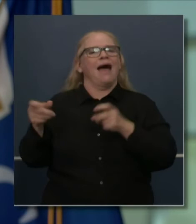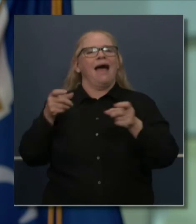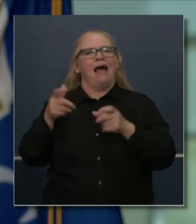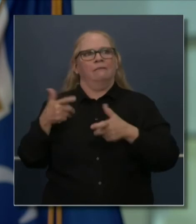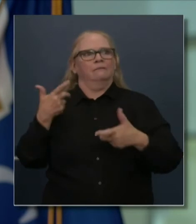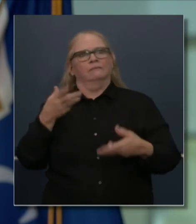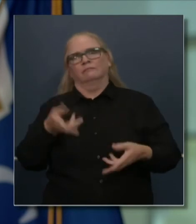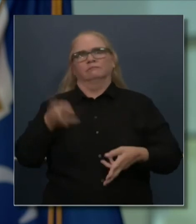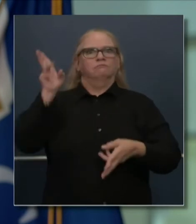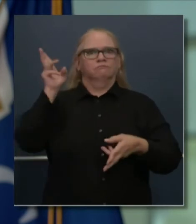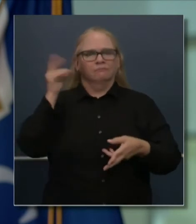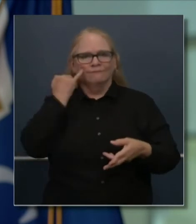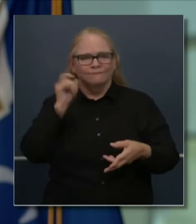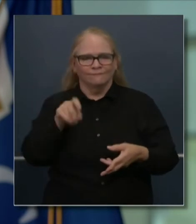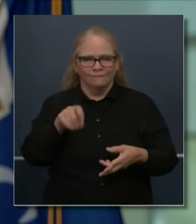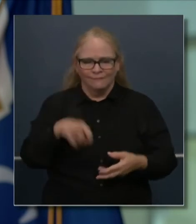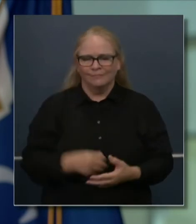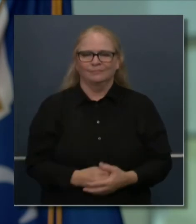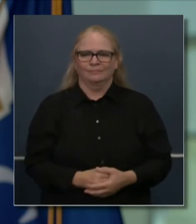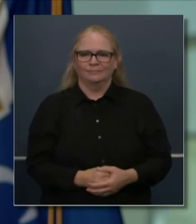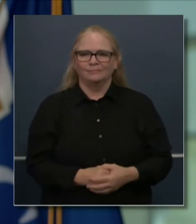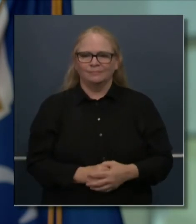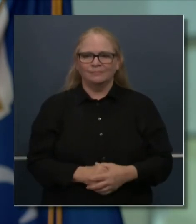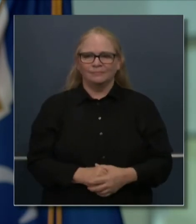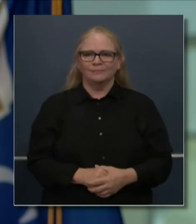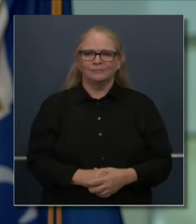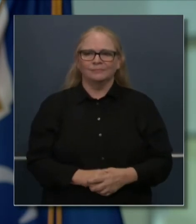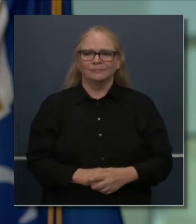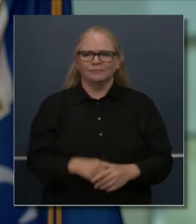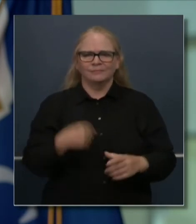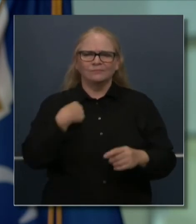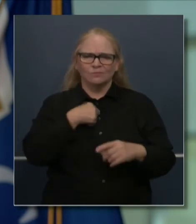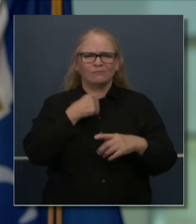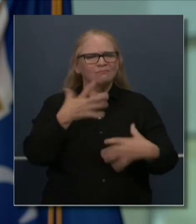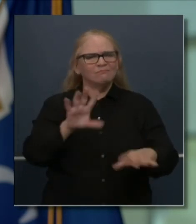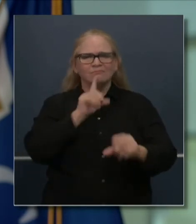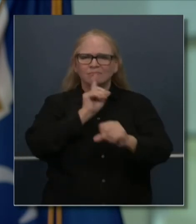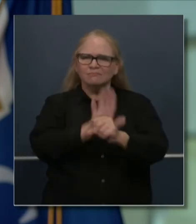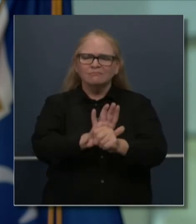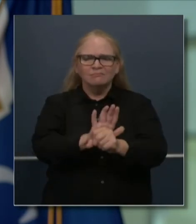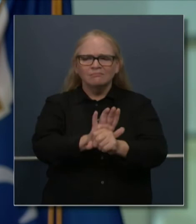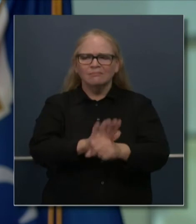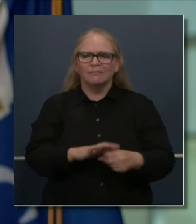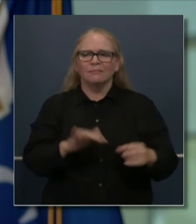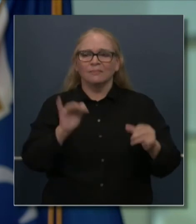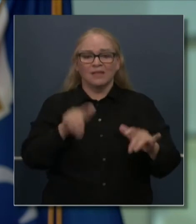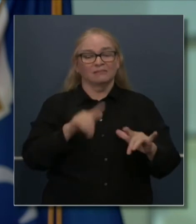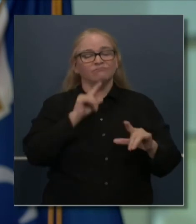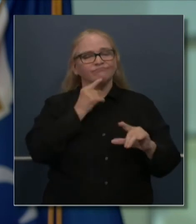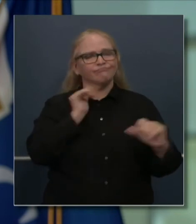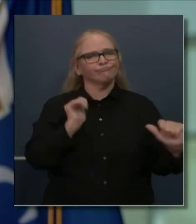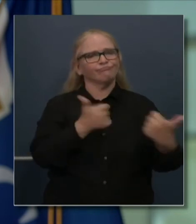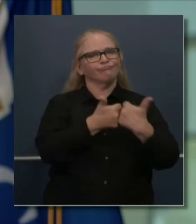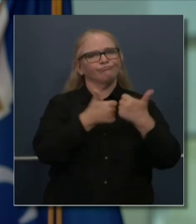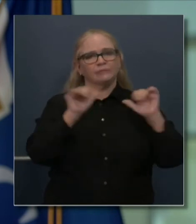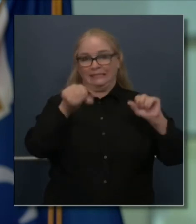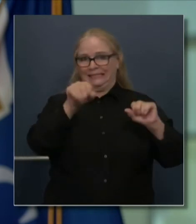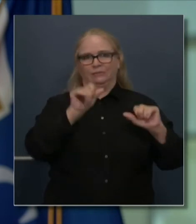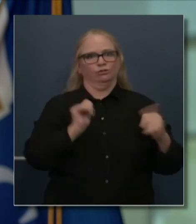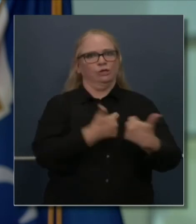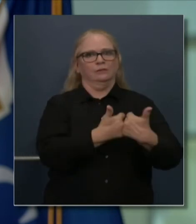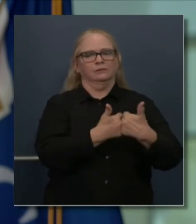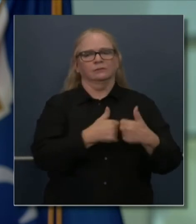committed to address the immediacy of this challenge, but moreover, the medium and